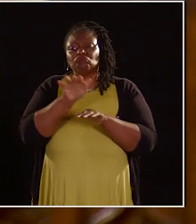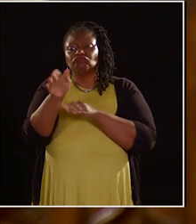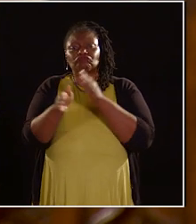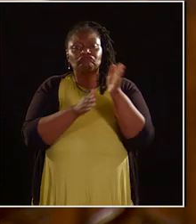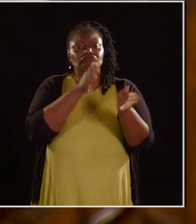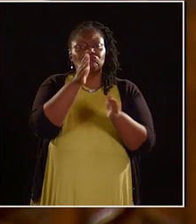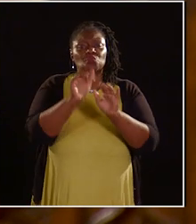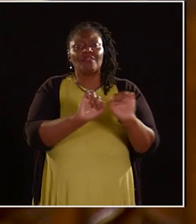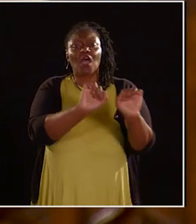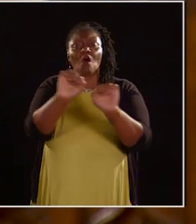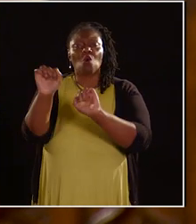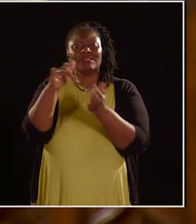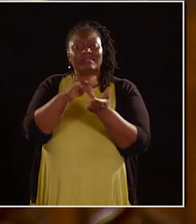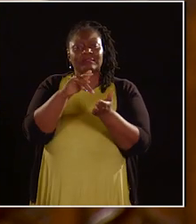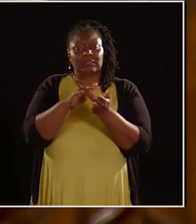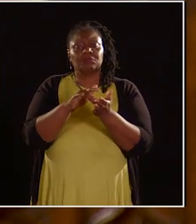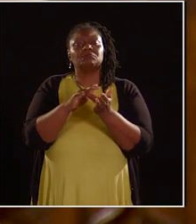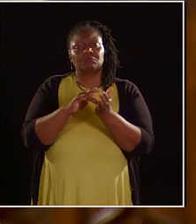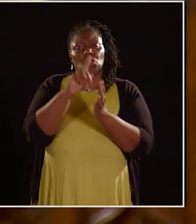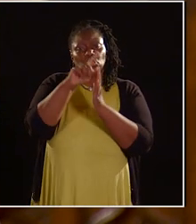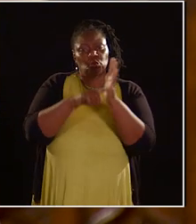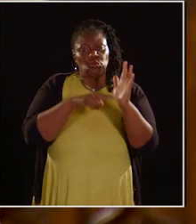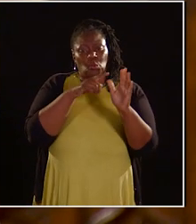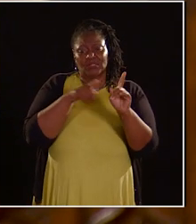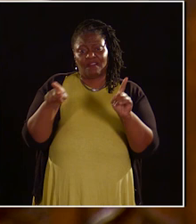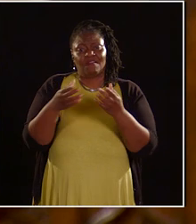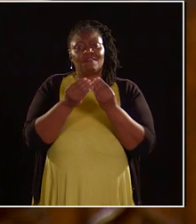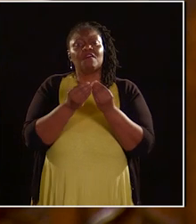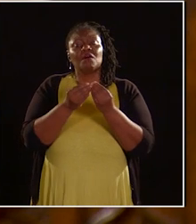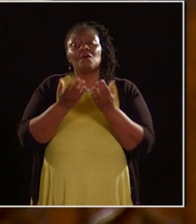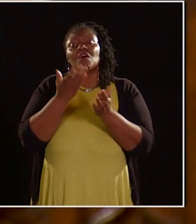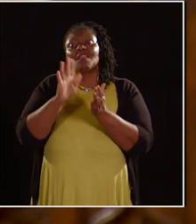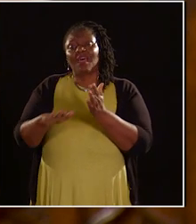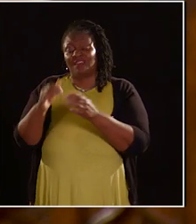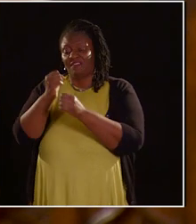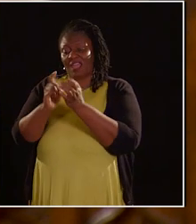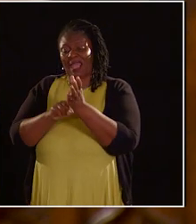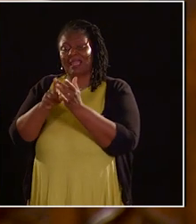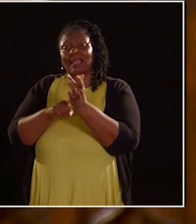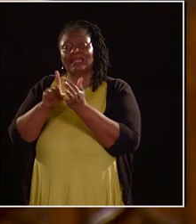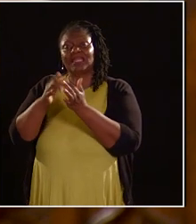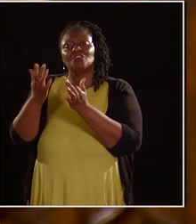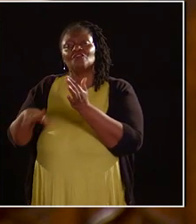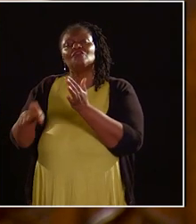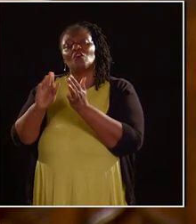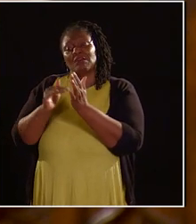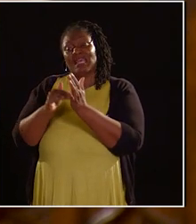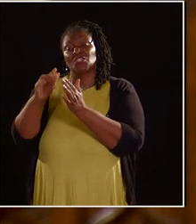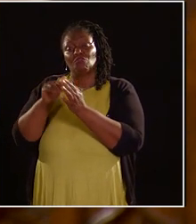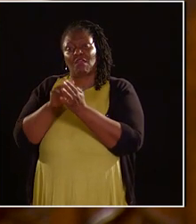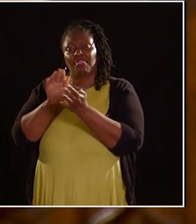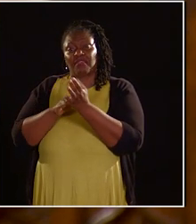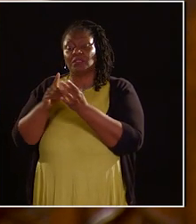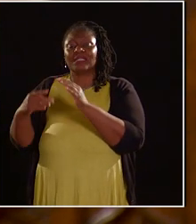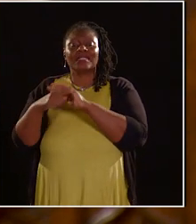city. And Joseph all went up from Galilee out of the city of Nazareth into